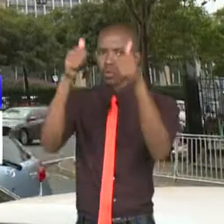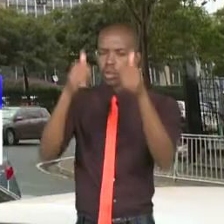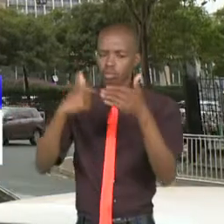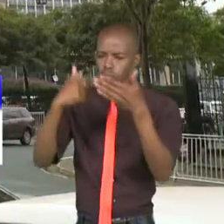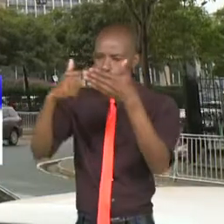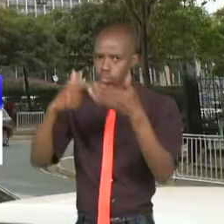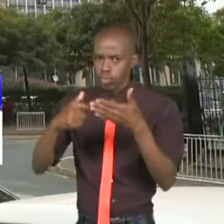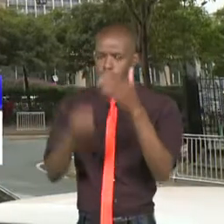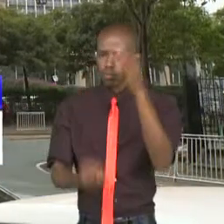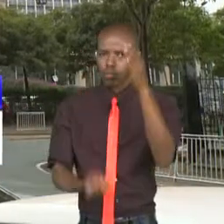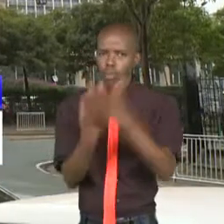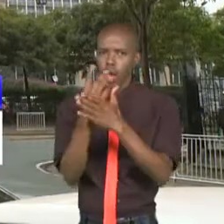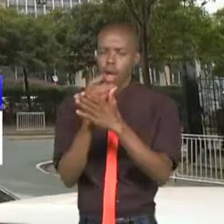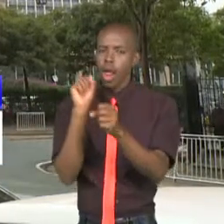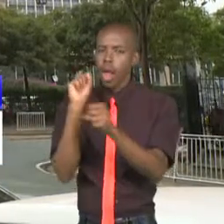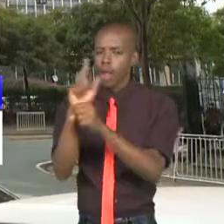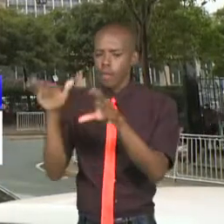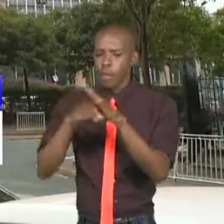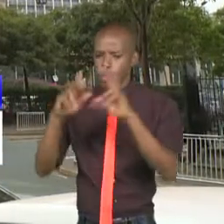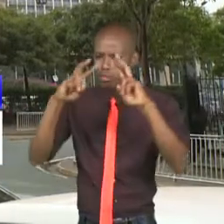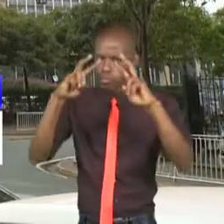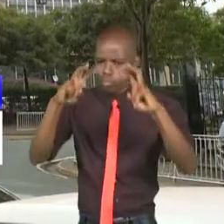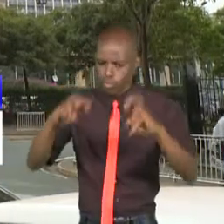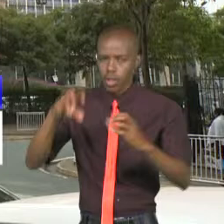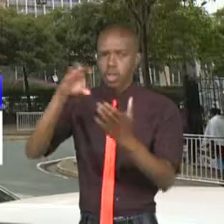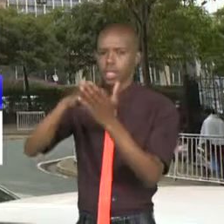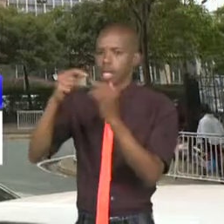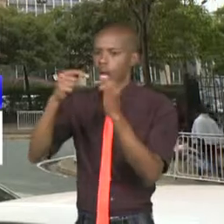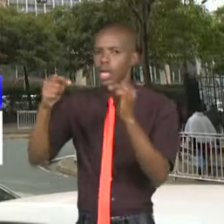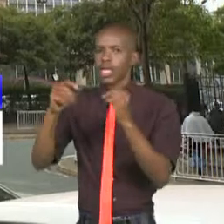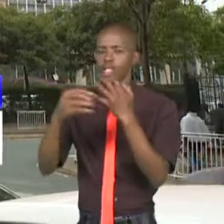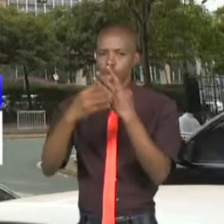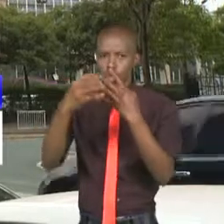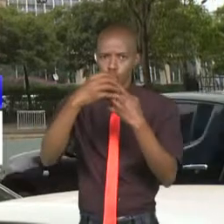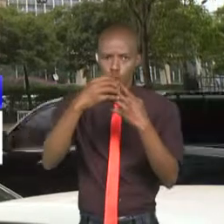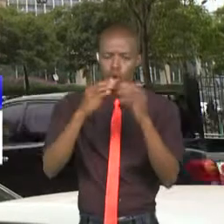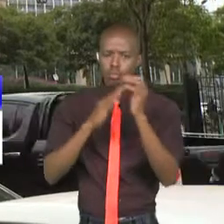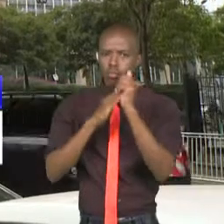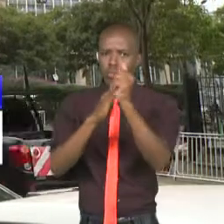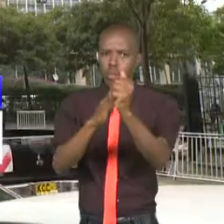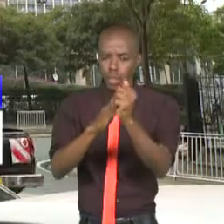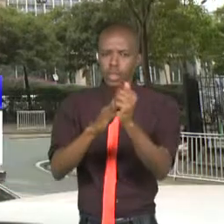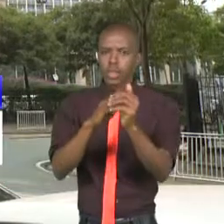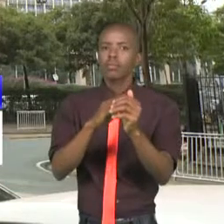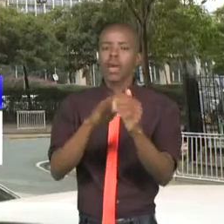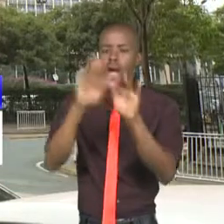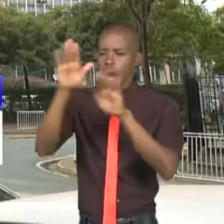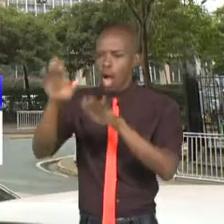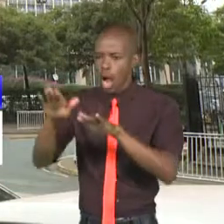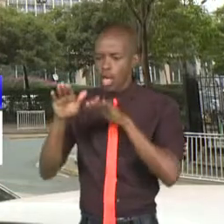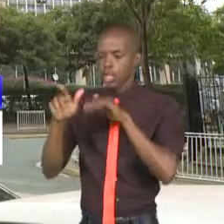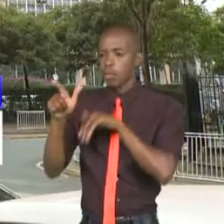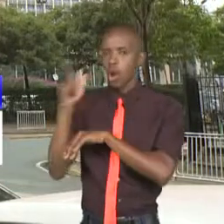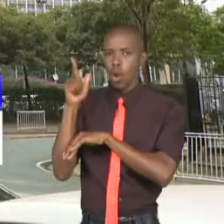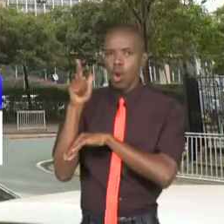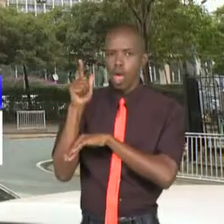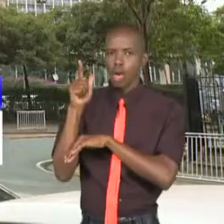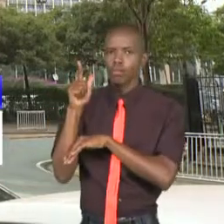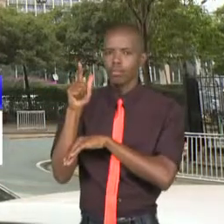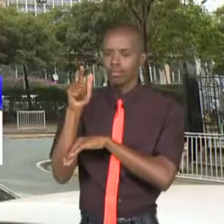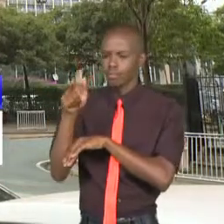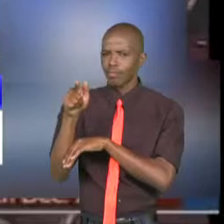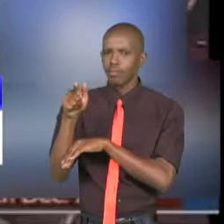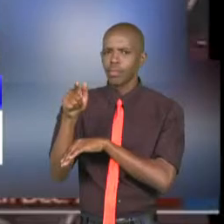for the formation of 11 members to investigate allegations against him. Leading the Assembly's legal team was Mr. Ndegwa Njiru, a lawyer who gained